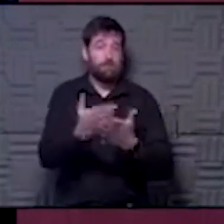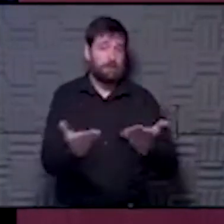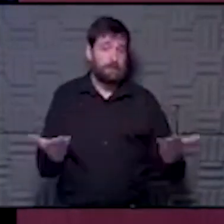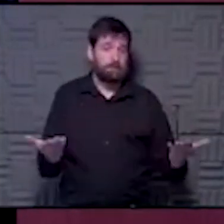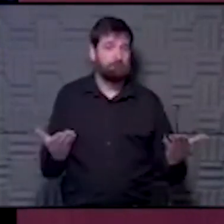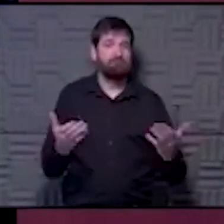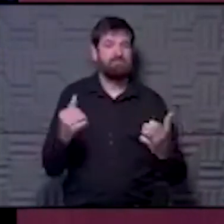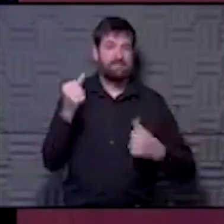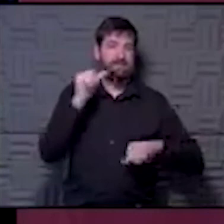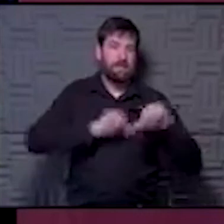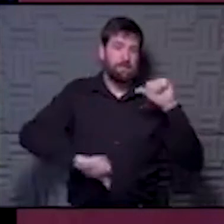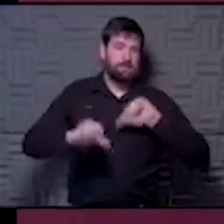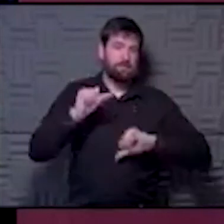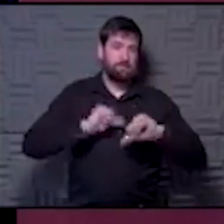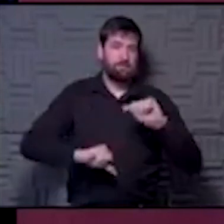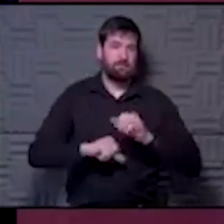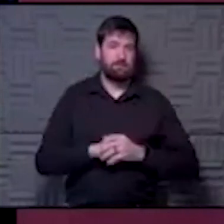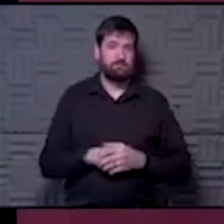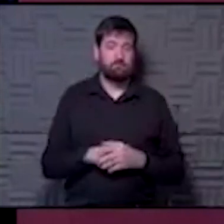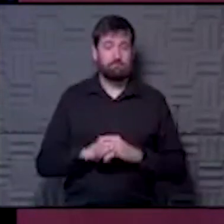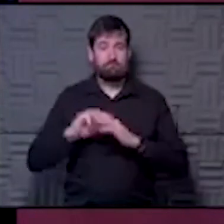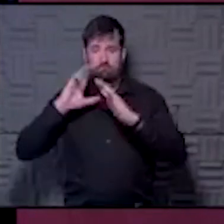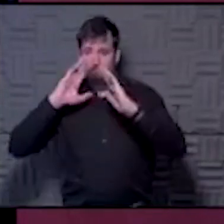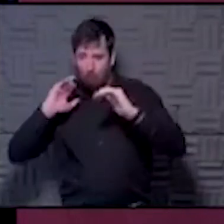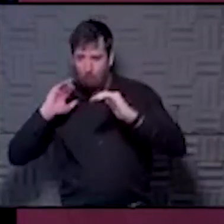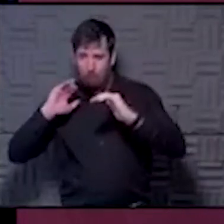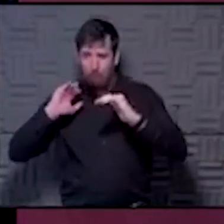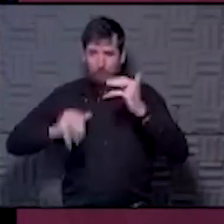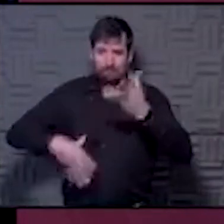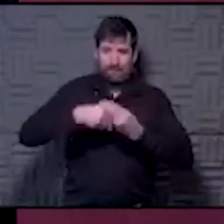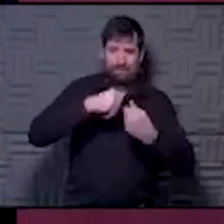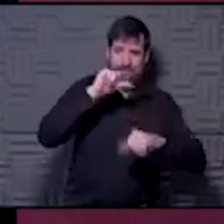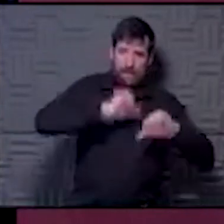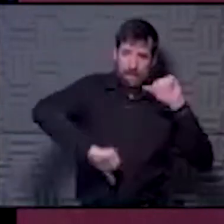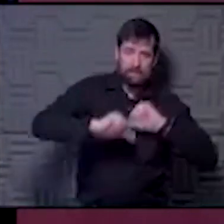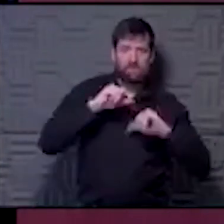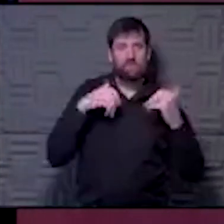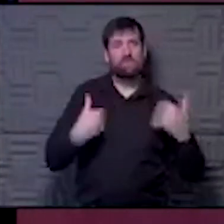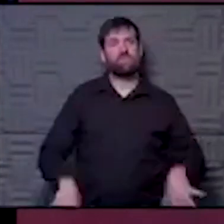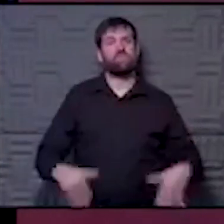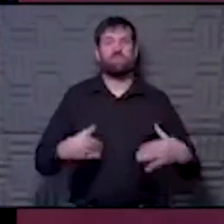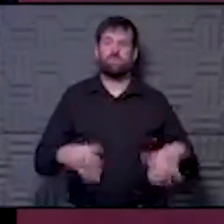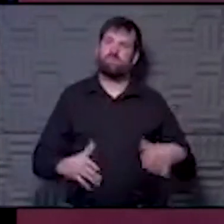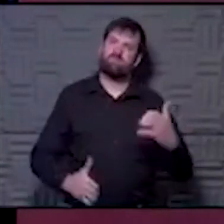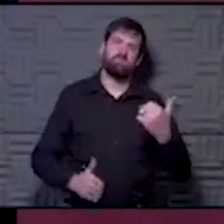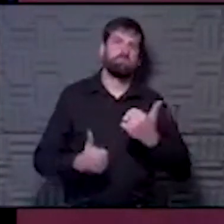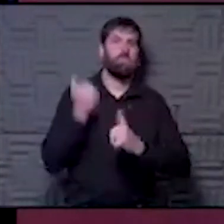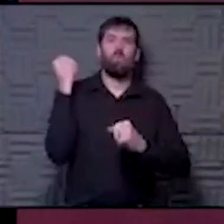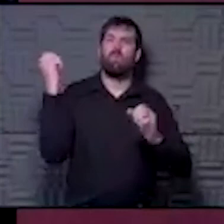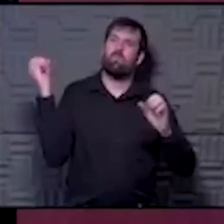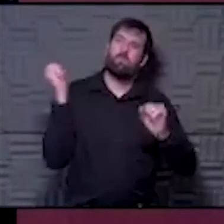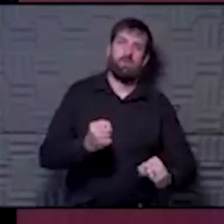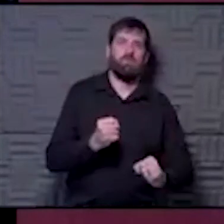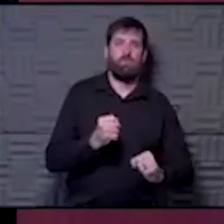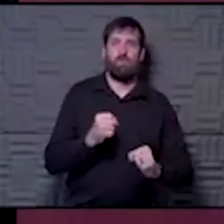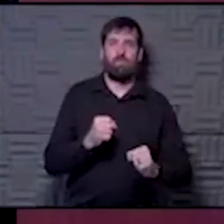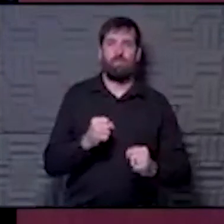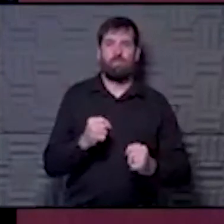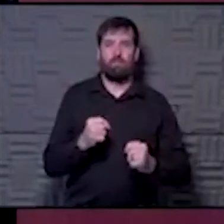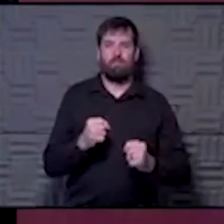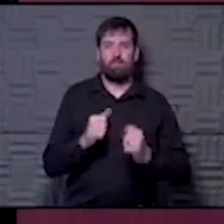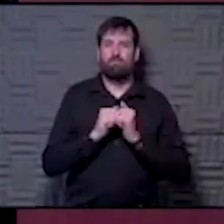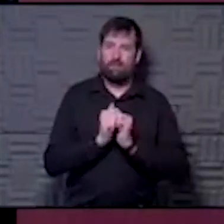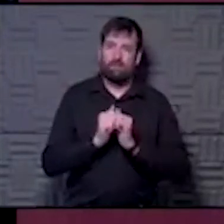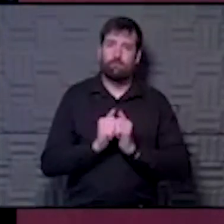has been science. And hope plus science, I think, is even more powerful when you try to put them